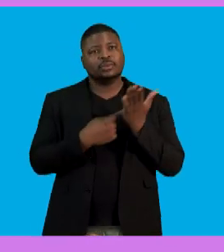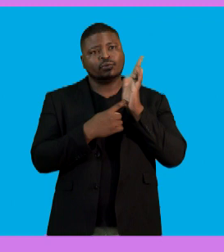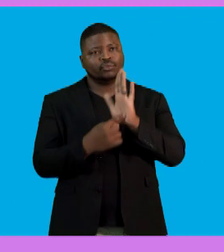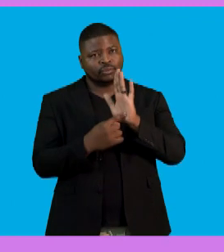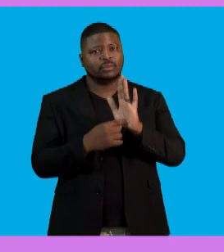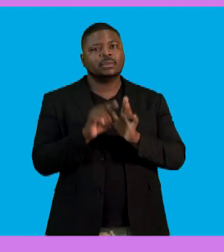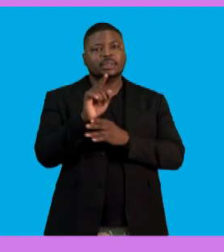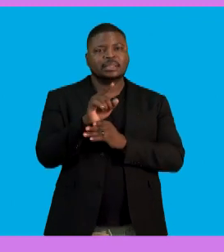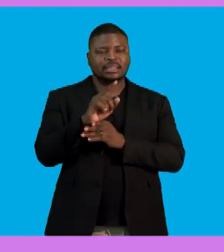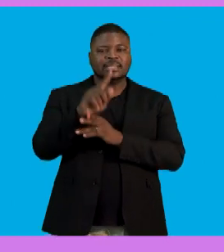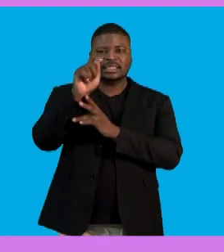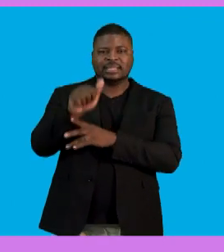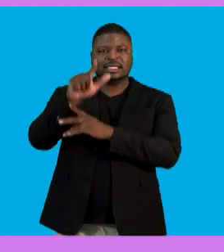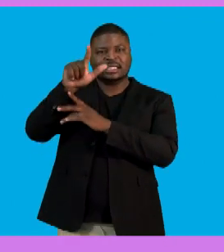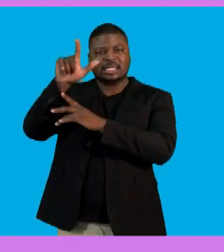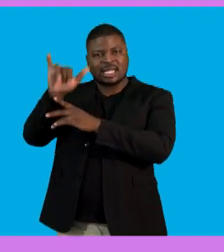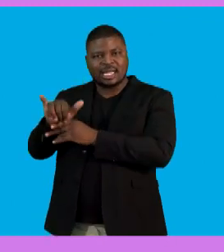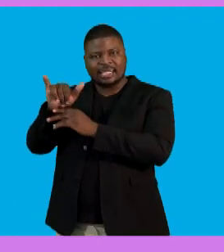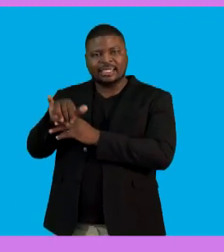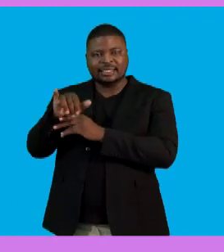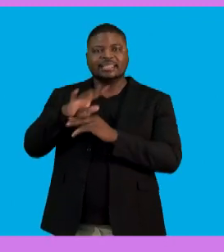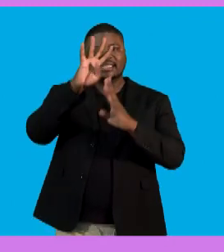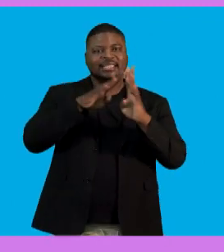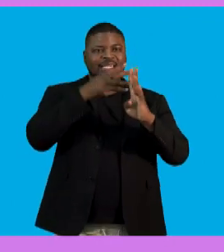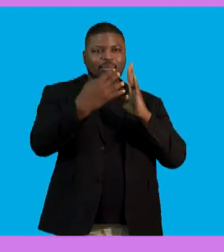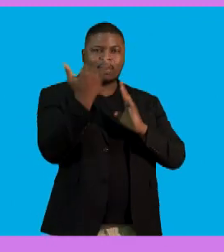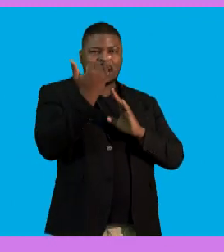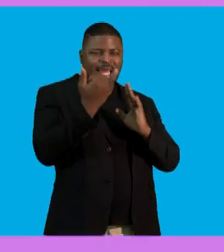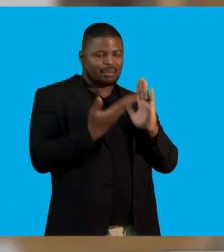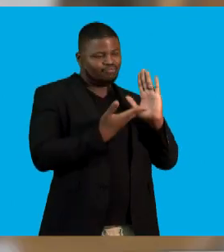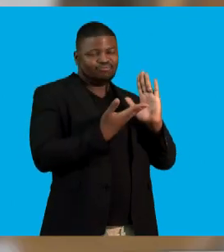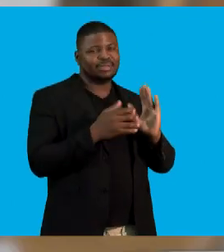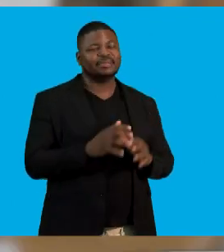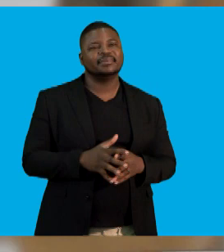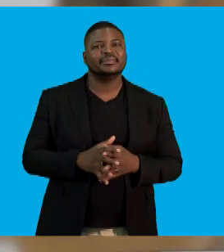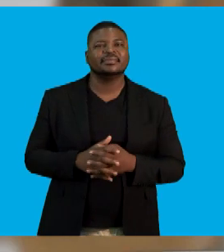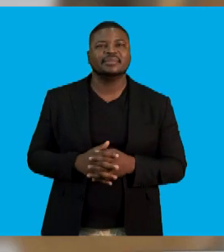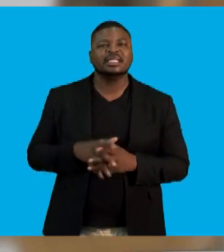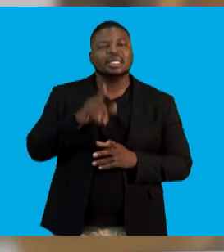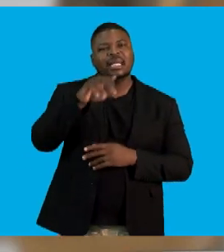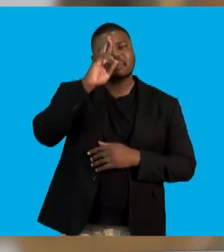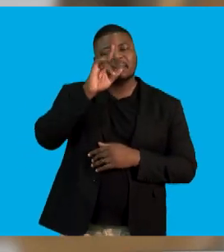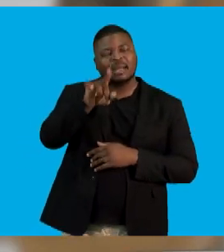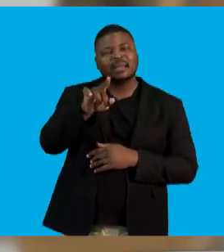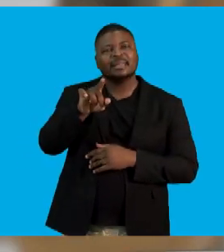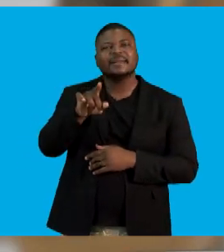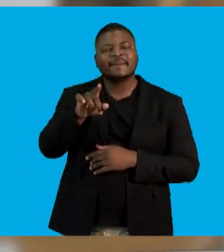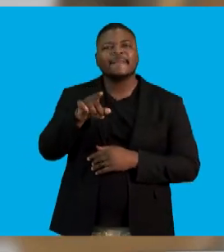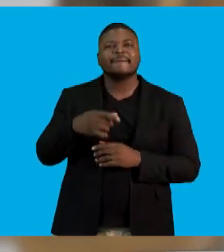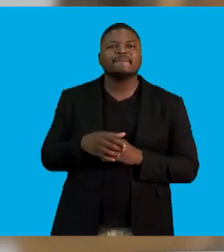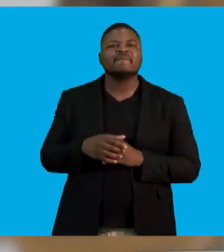ring that for you guys. There it is. That's what the tally table looks like. And if you remember it, that's nice. But like I